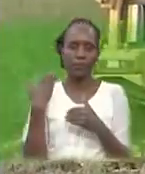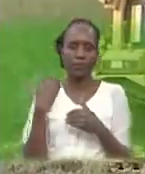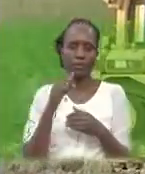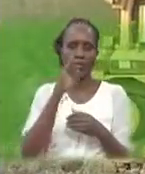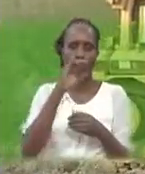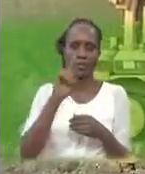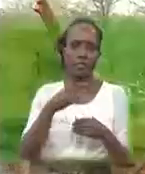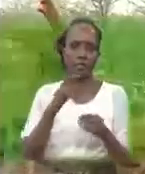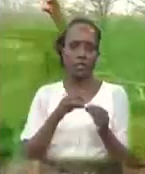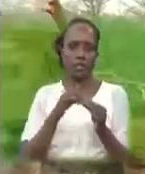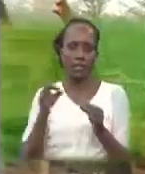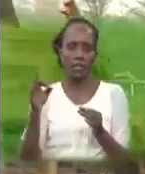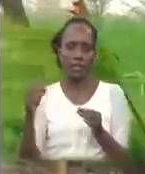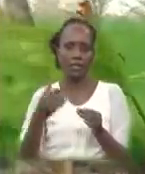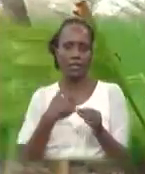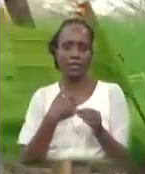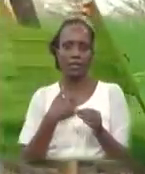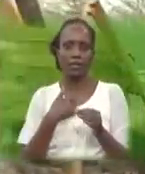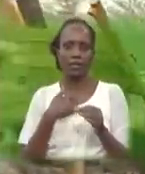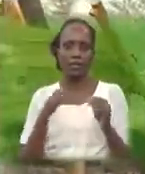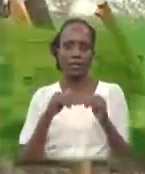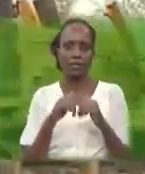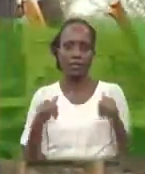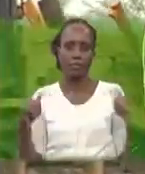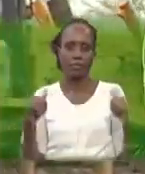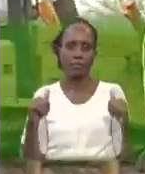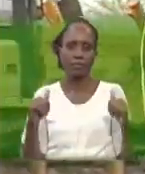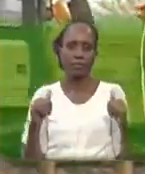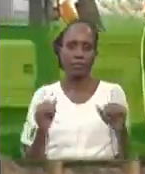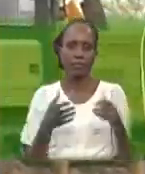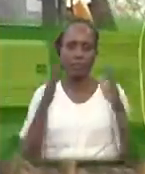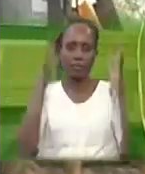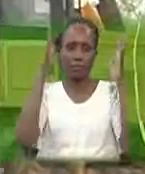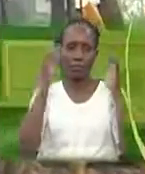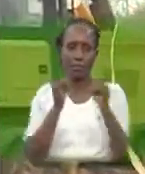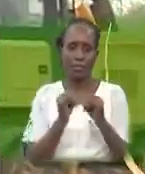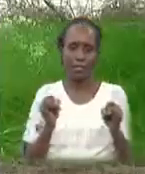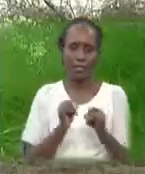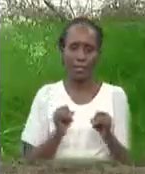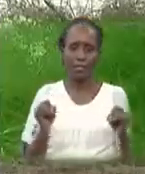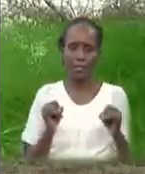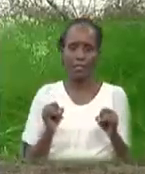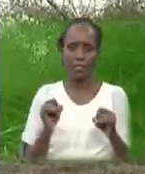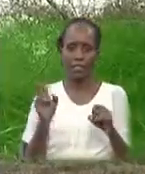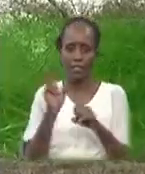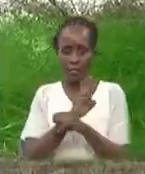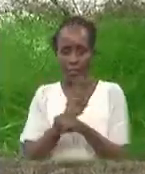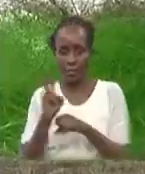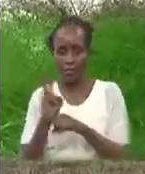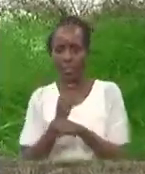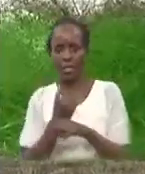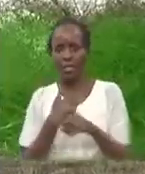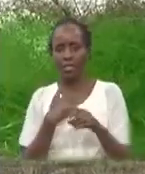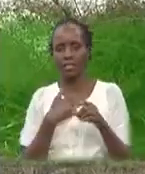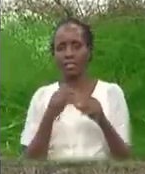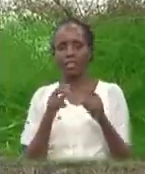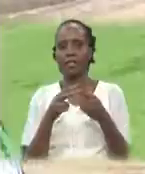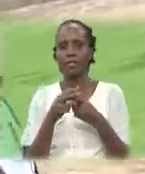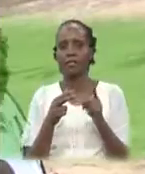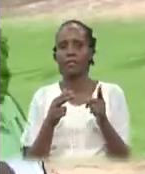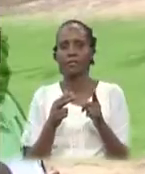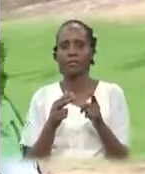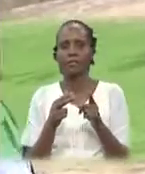The initial 3,000 acres has been delineated. Bush clearing, survey and design has